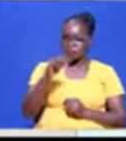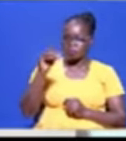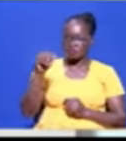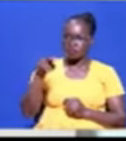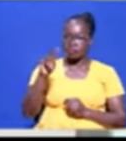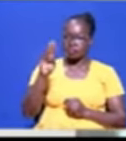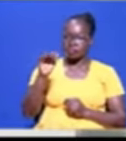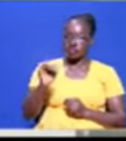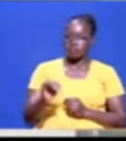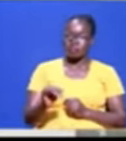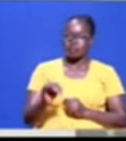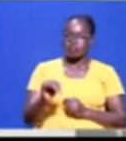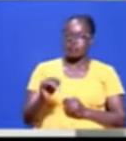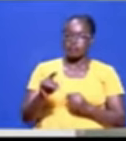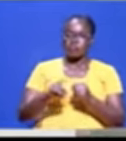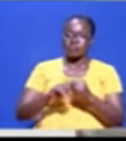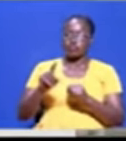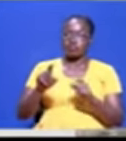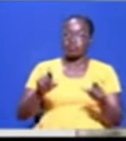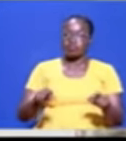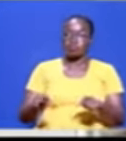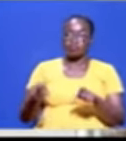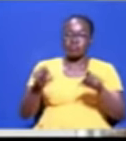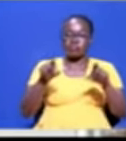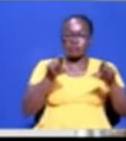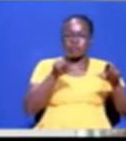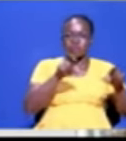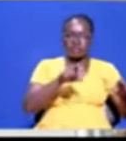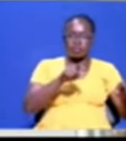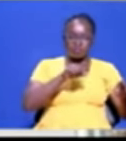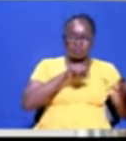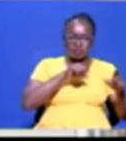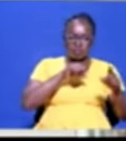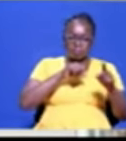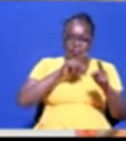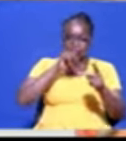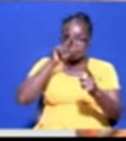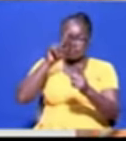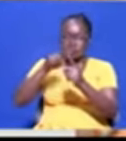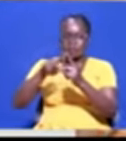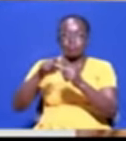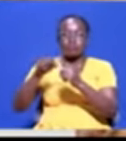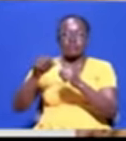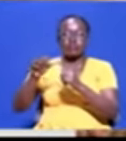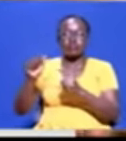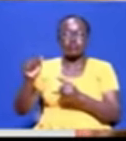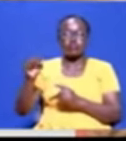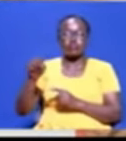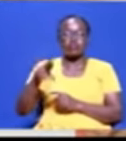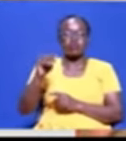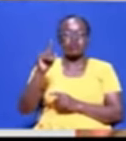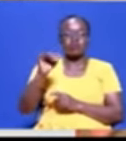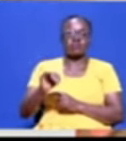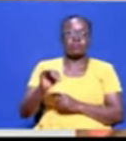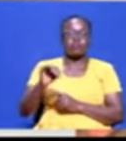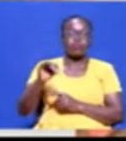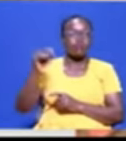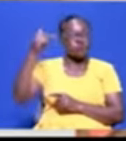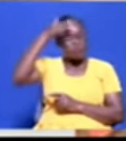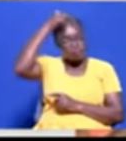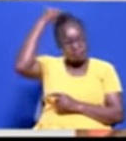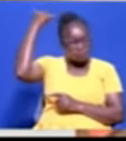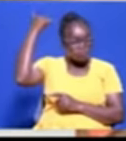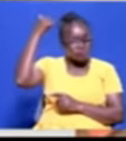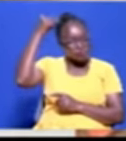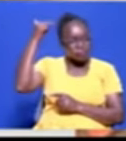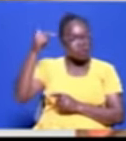62 transshipment containers were loaded destined for Jeddah Islamic Port in Saudi Arabia. Today we have Spirit of Dubai here to complete the